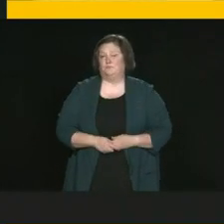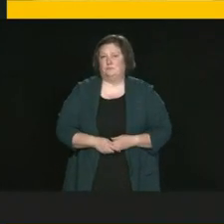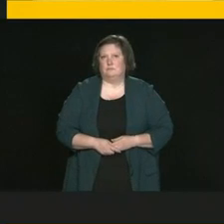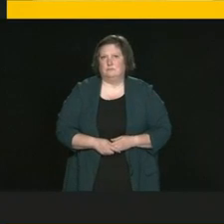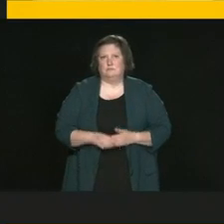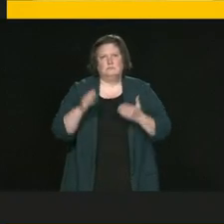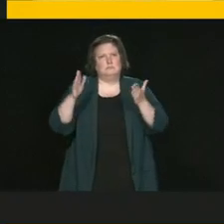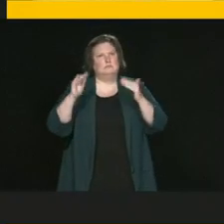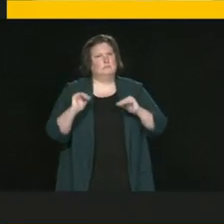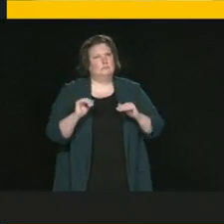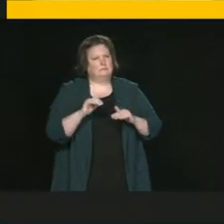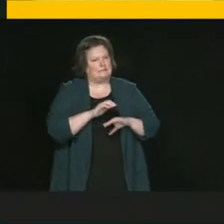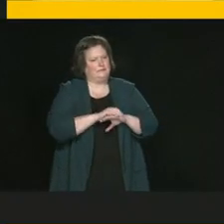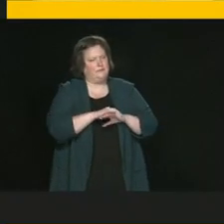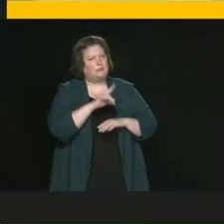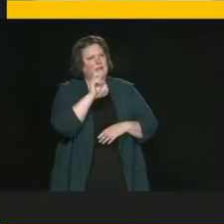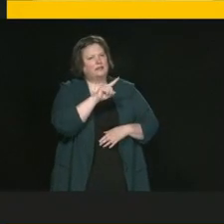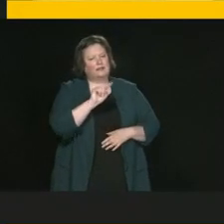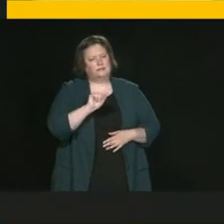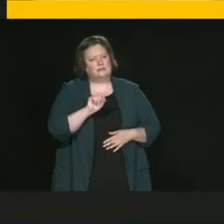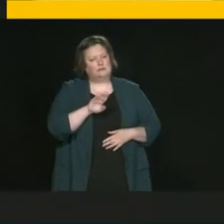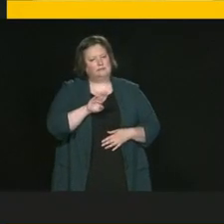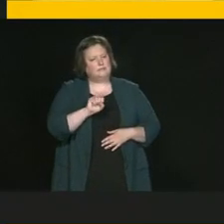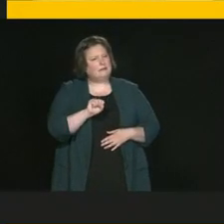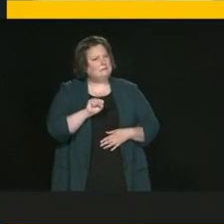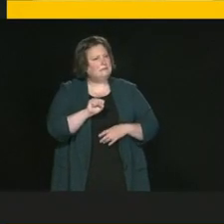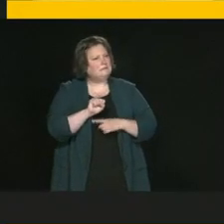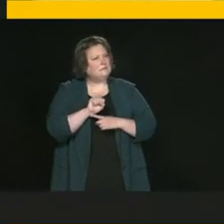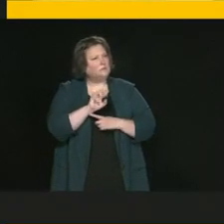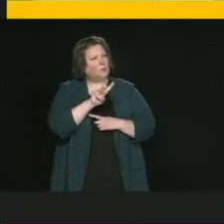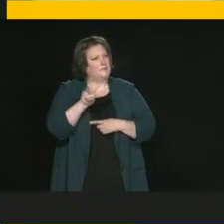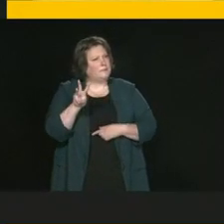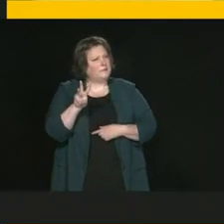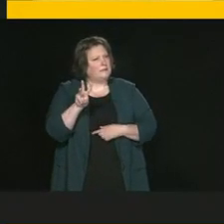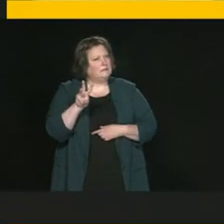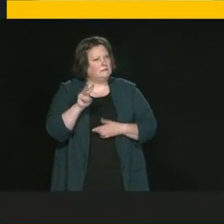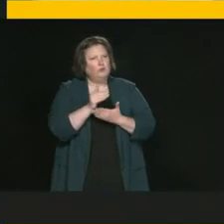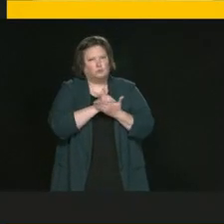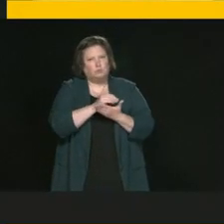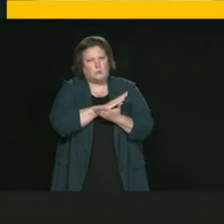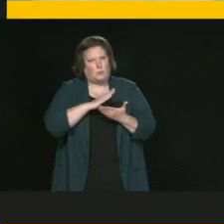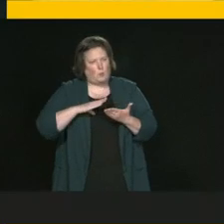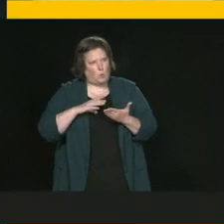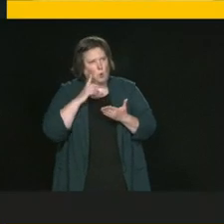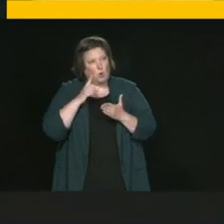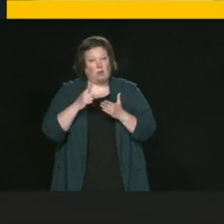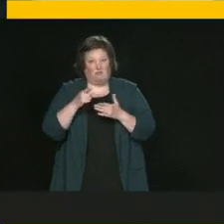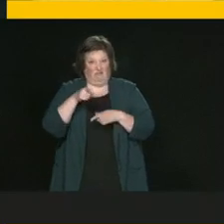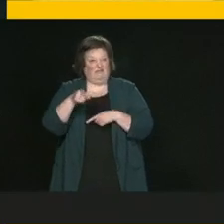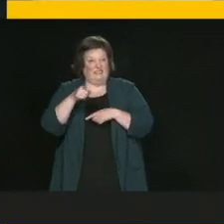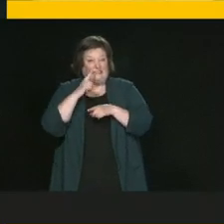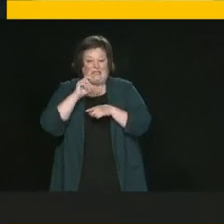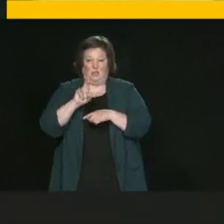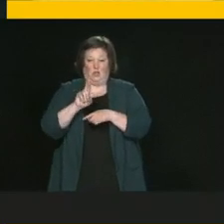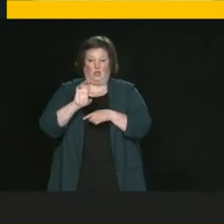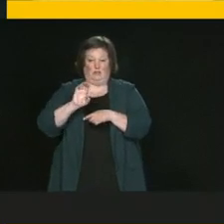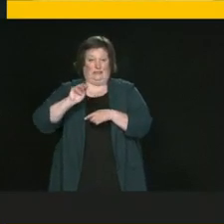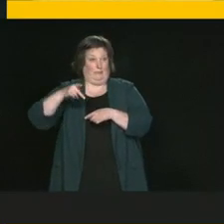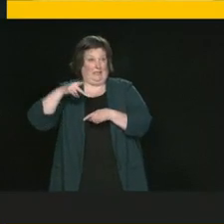The Treasury Board website data published on the website shows the RCMP spending has gone up